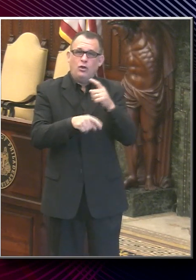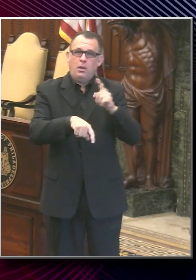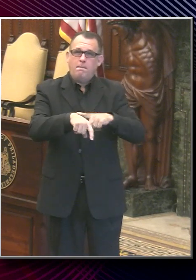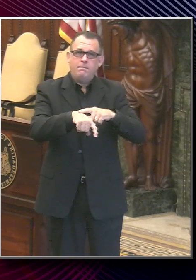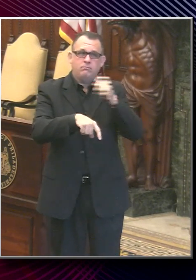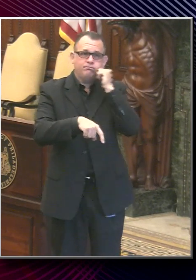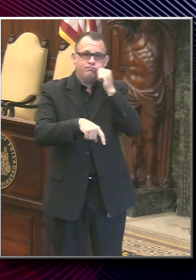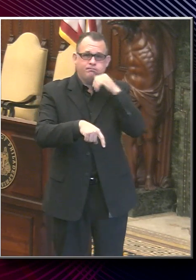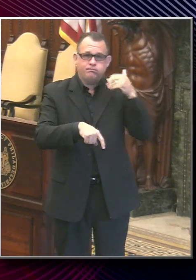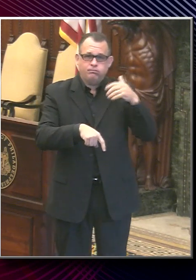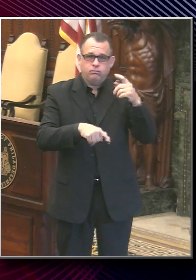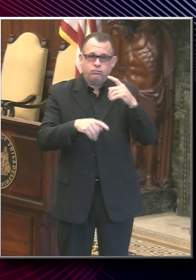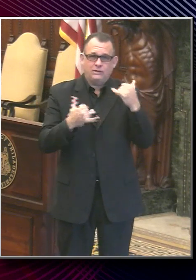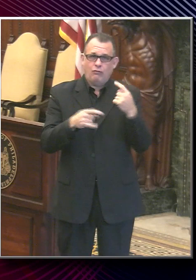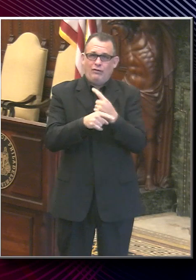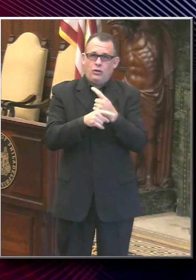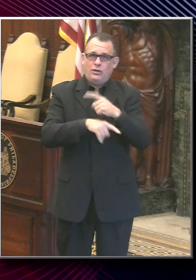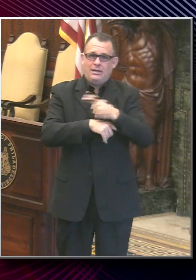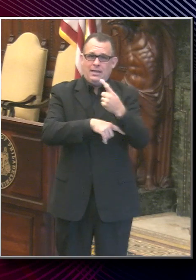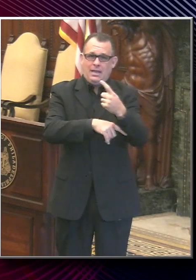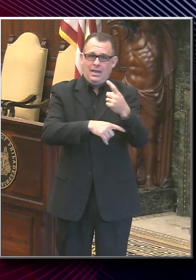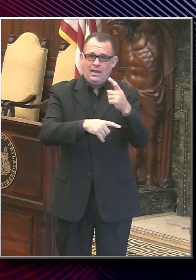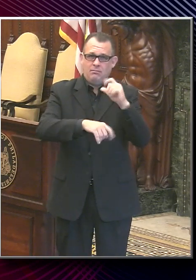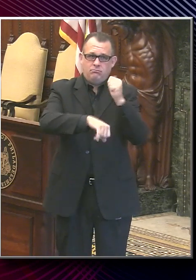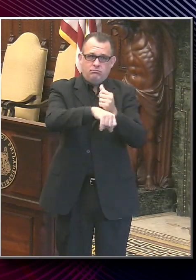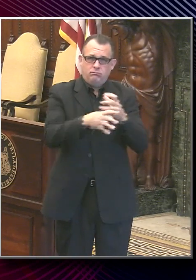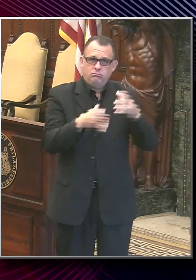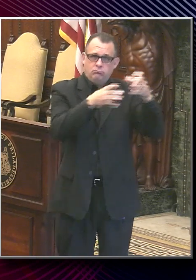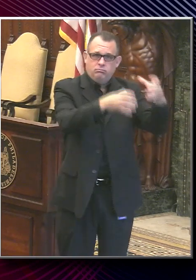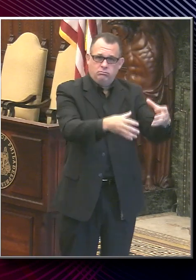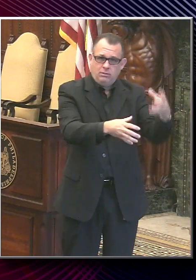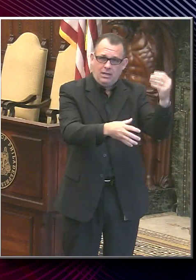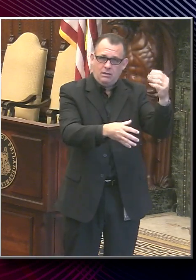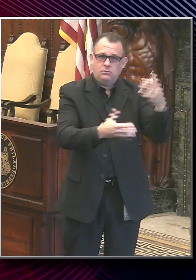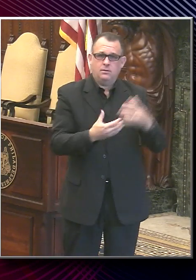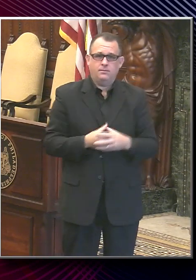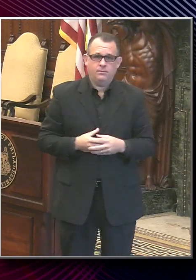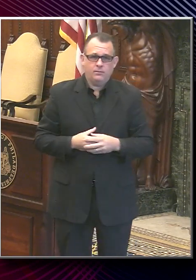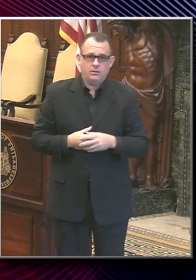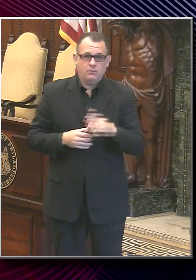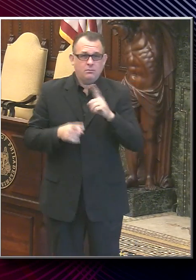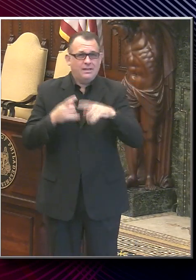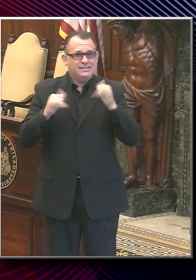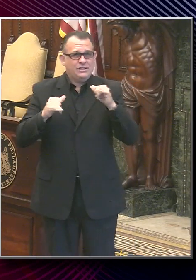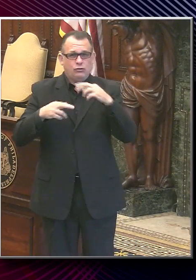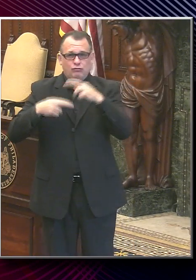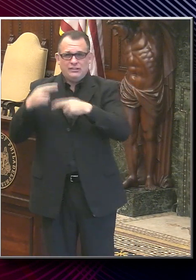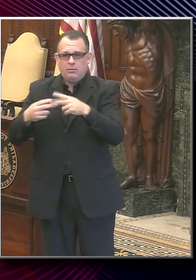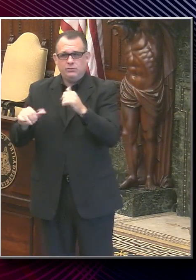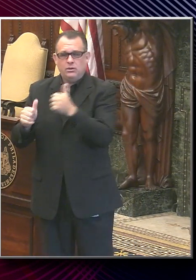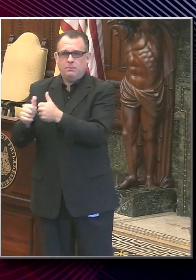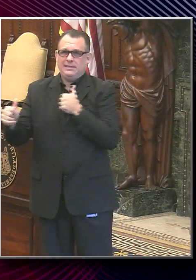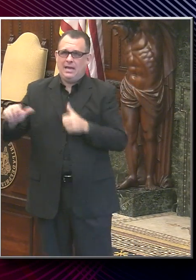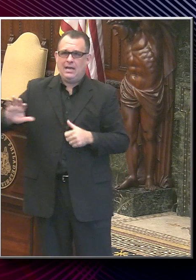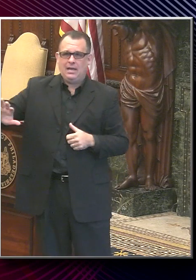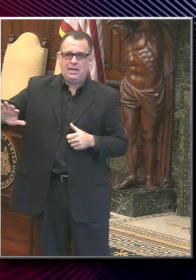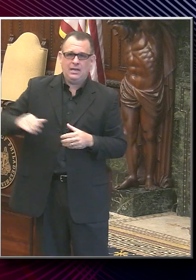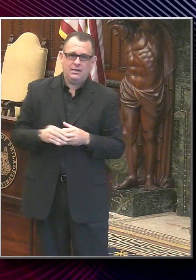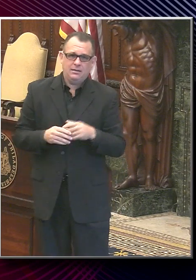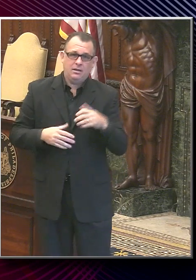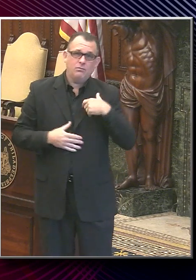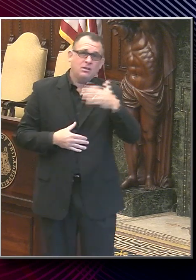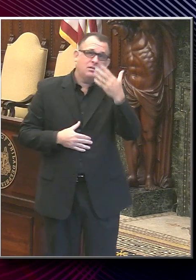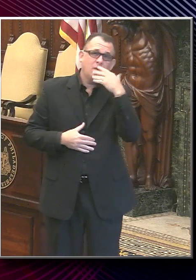curbside on their regular collection day. Recycling continues to be delayed significantly. We want to thank residents for their